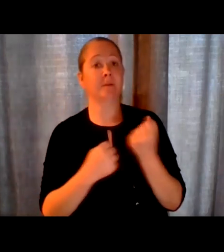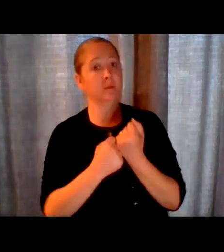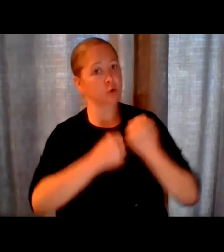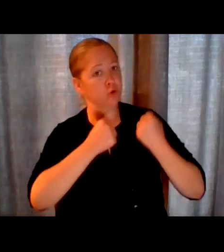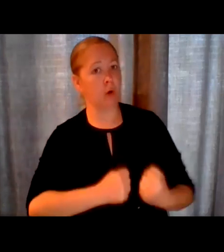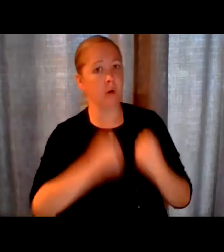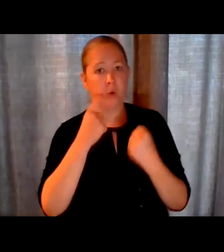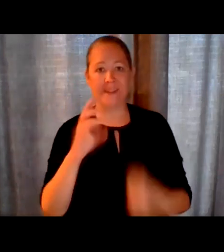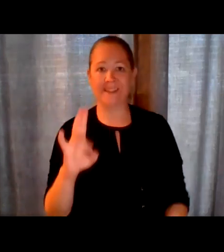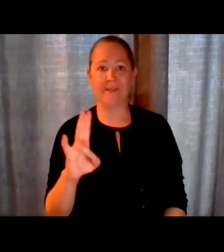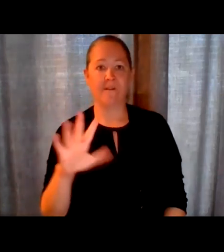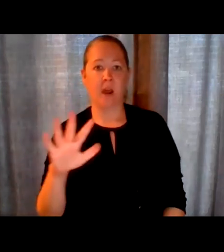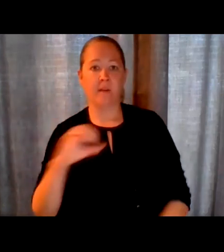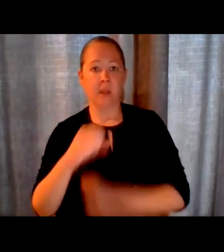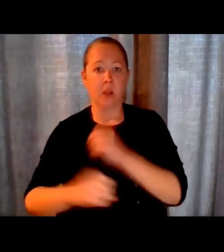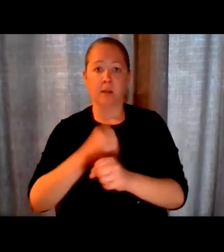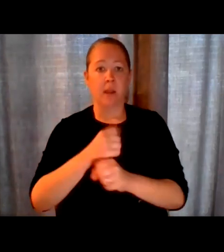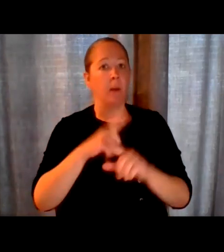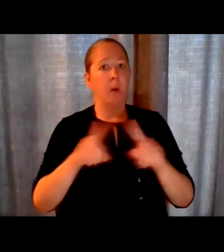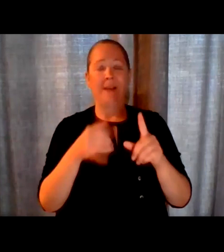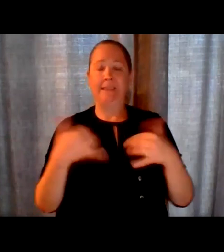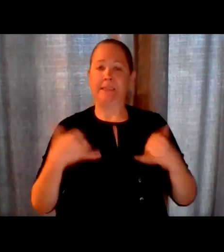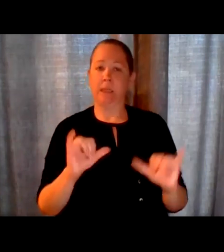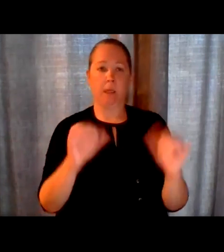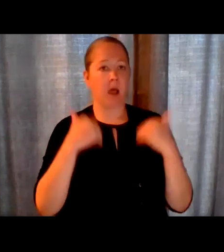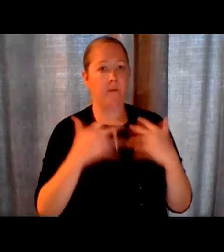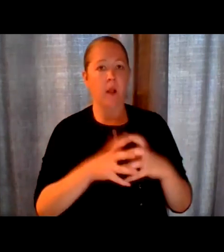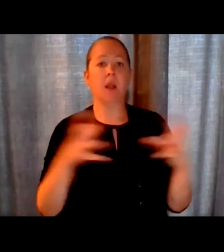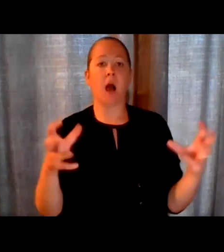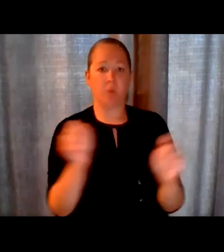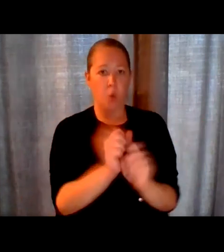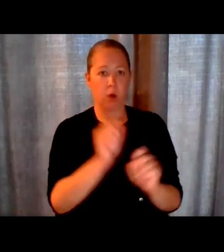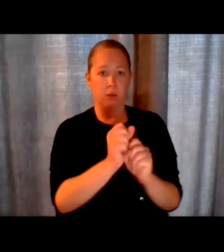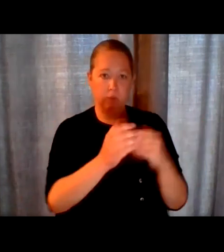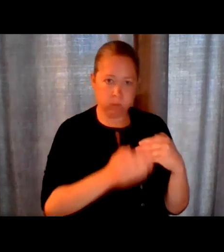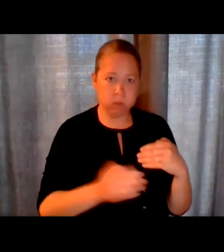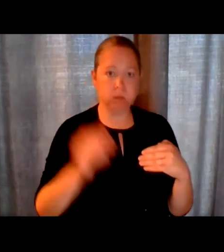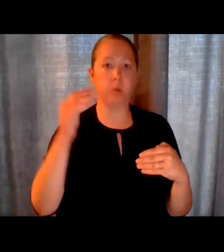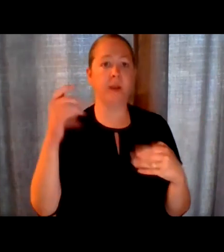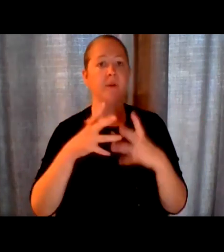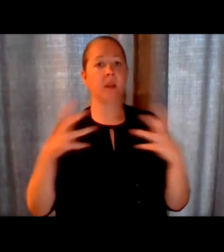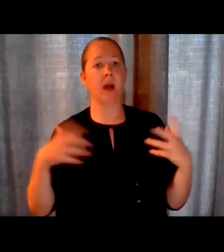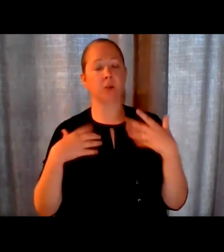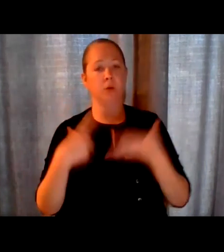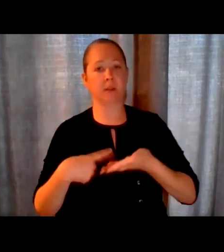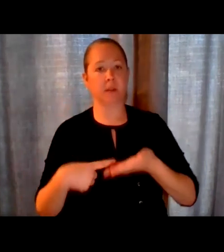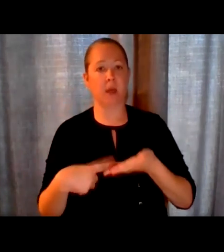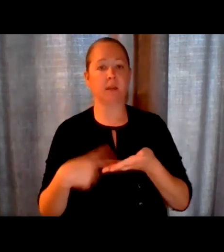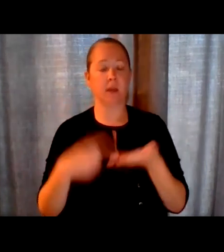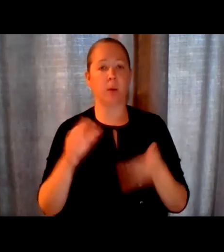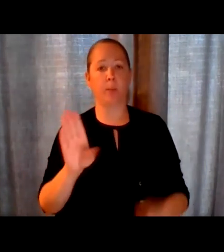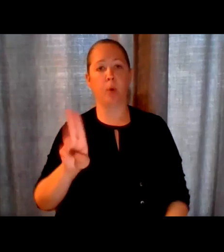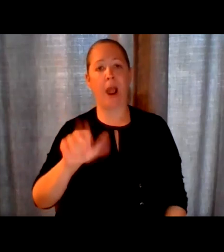75 years, and boy, do we have a lot of work to do. So we have a lot to talk about. Brian, I'll pass it back to you and let's get into